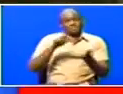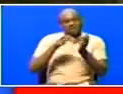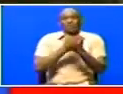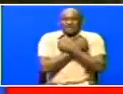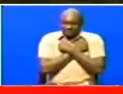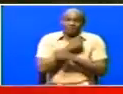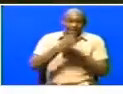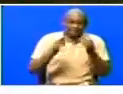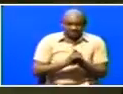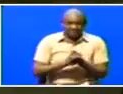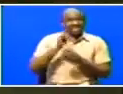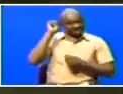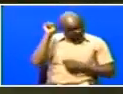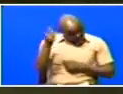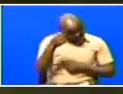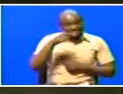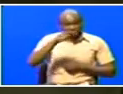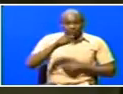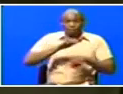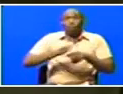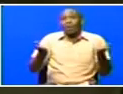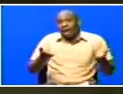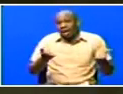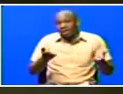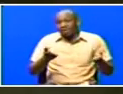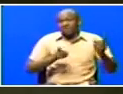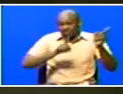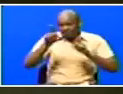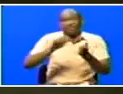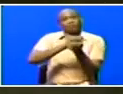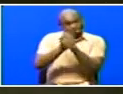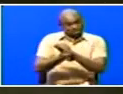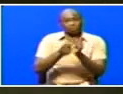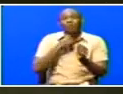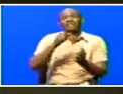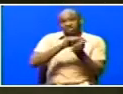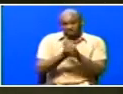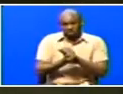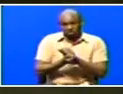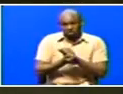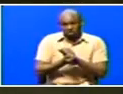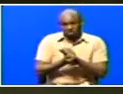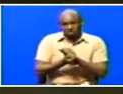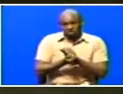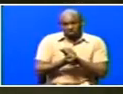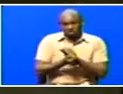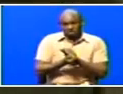that Kenya was on the road for change and reform.